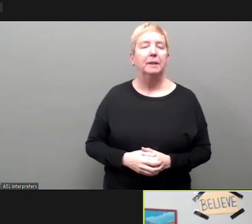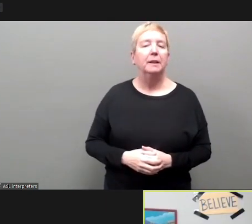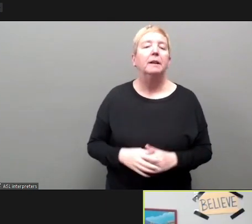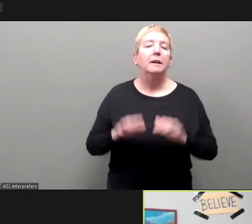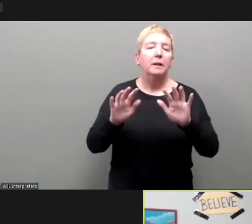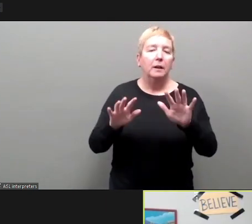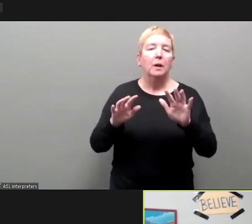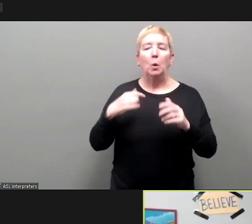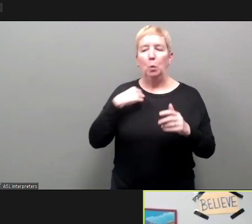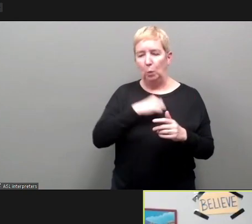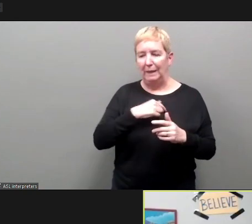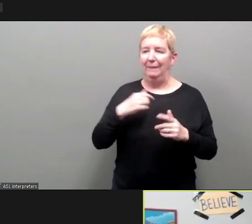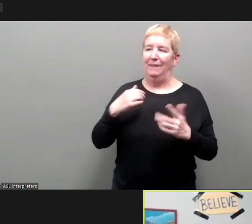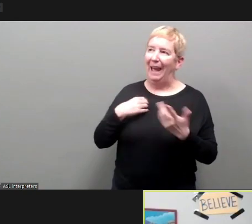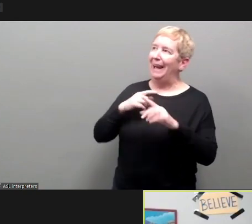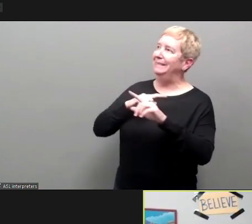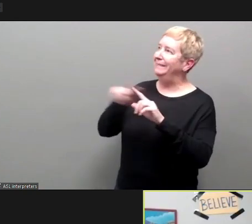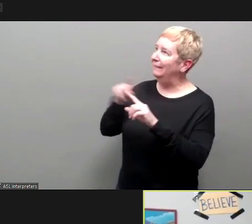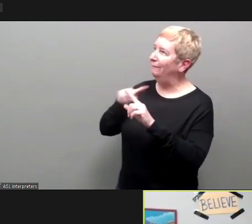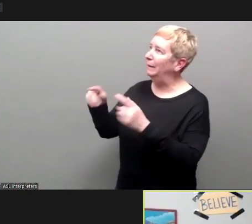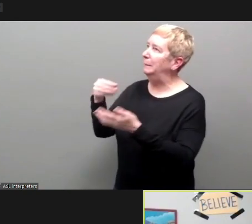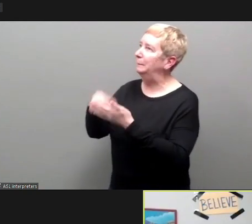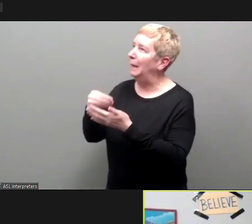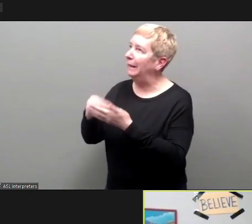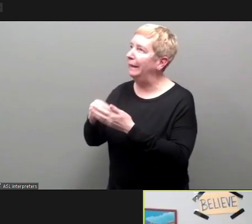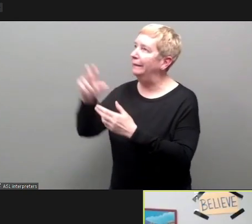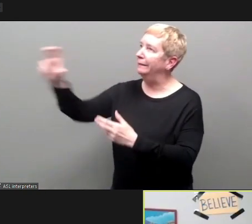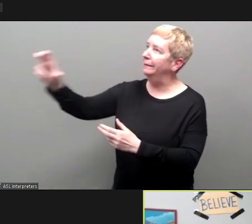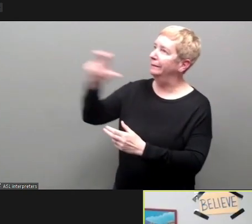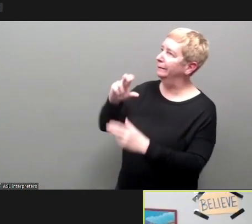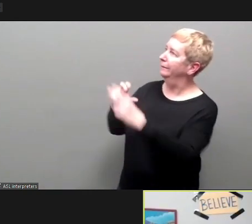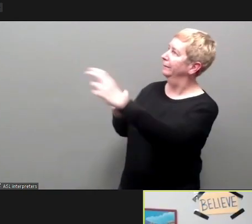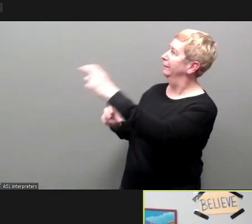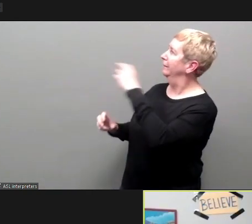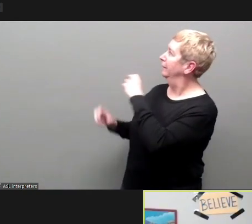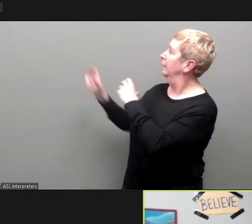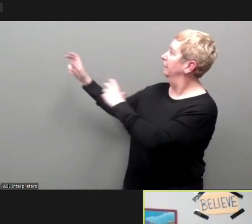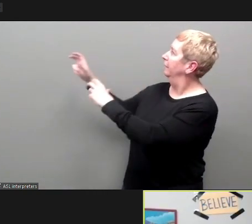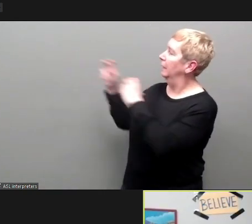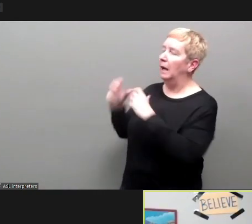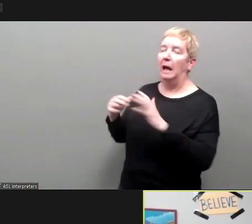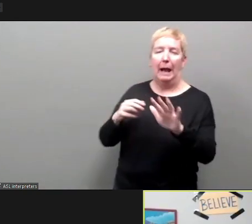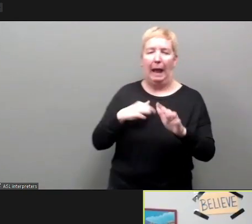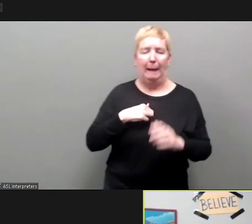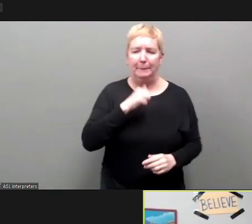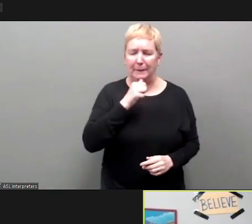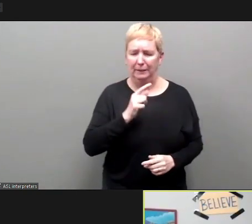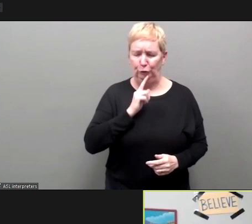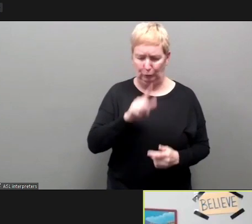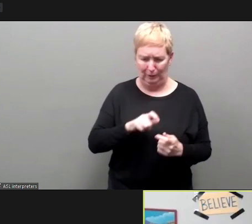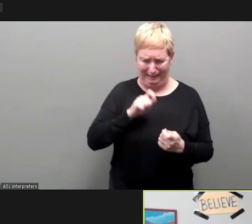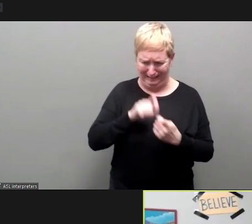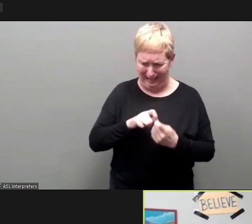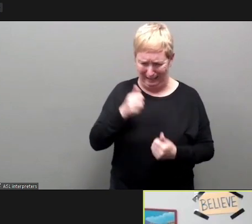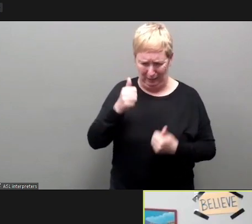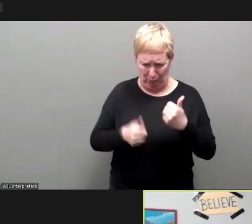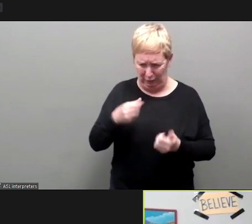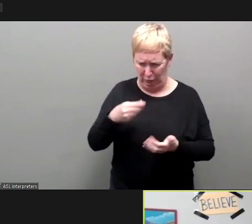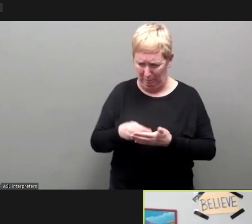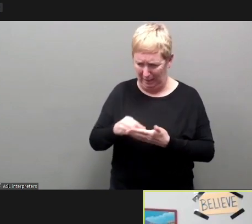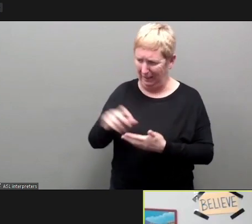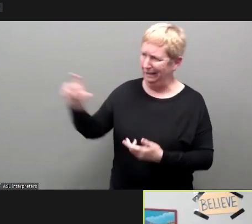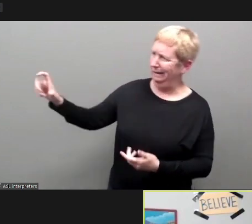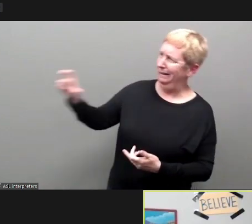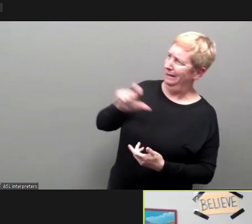different kinds of funding procurements, so that could be one of them. I'm not quite sure if that's the specific one for the rapid testing for kids, but we have